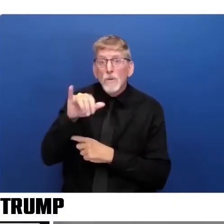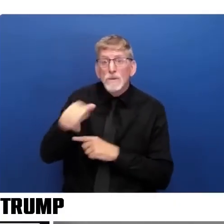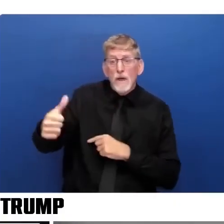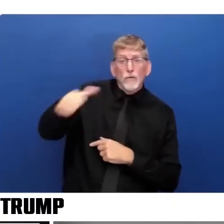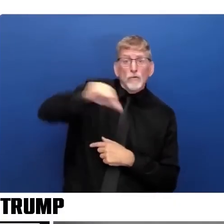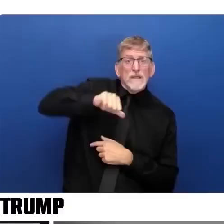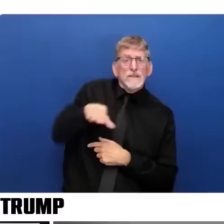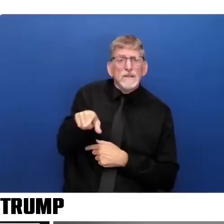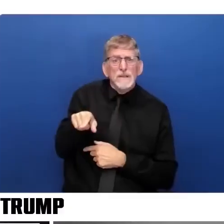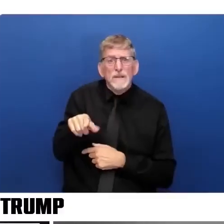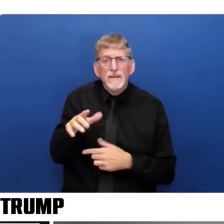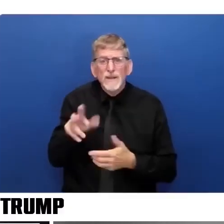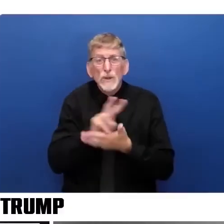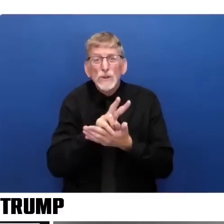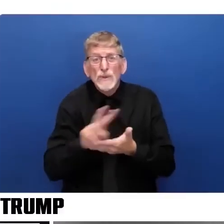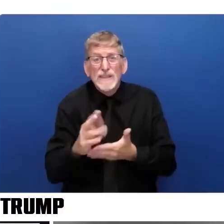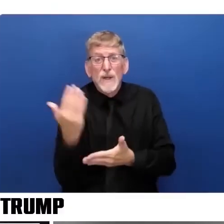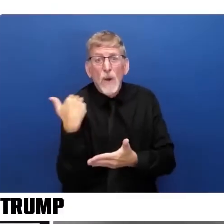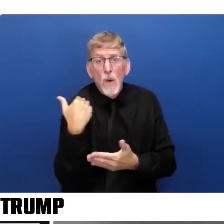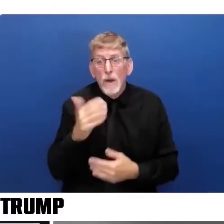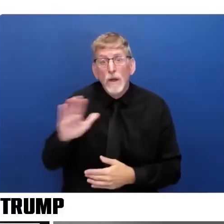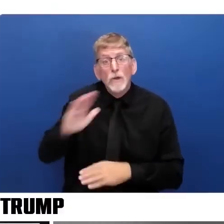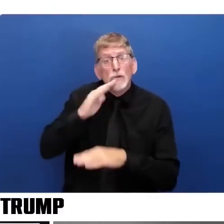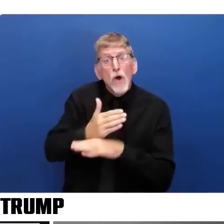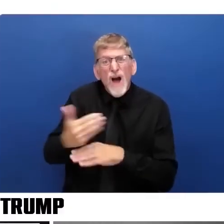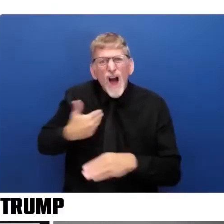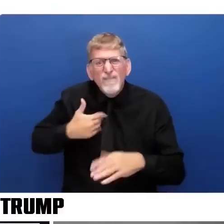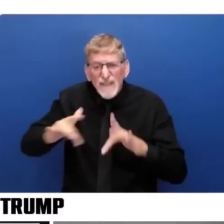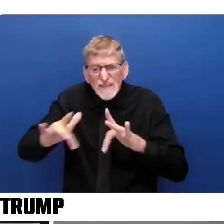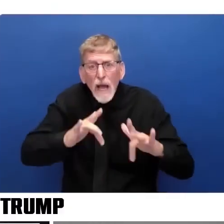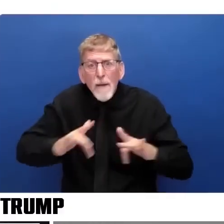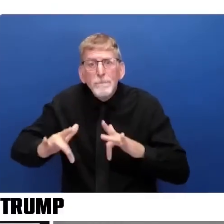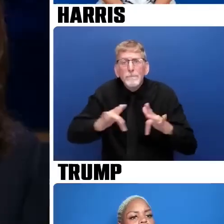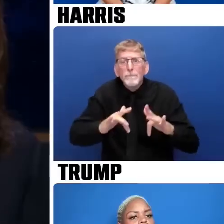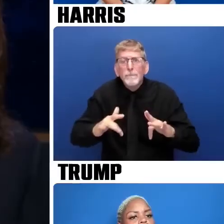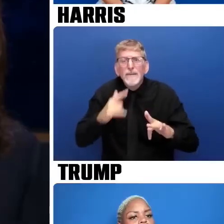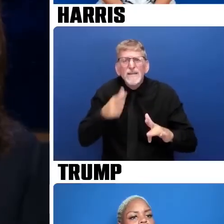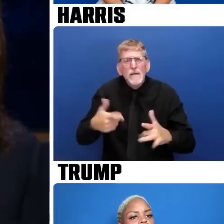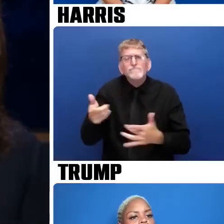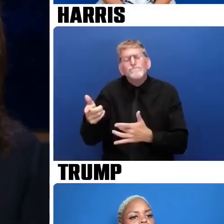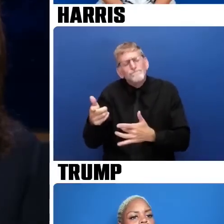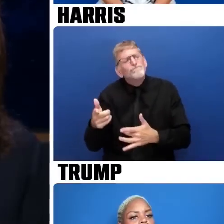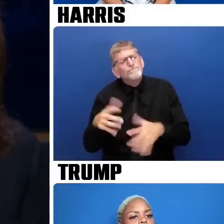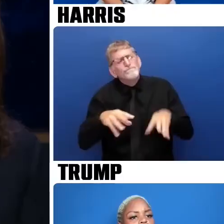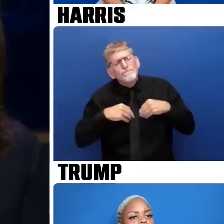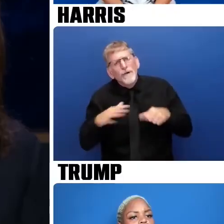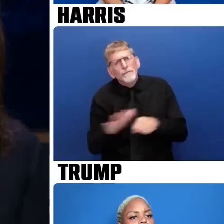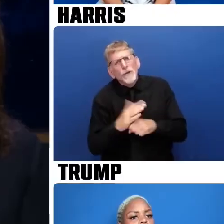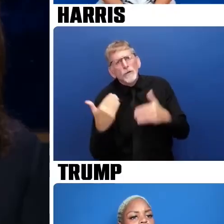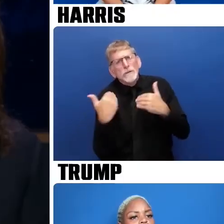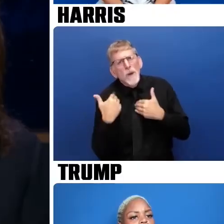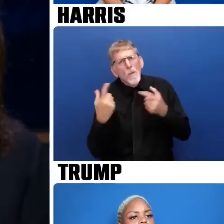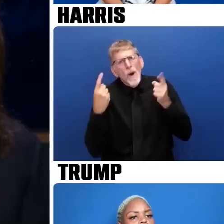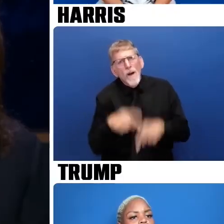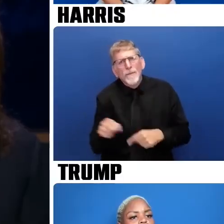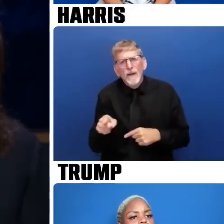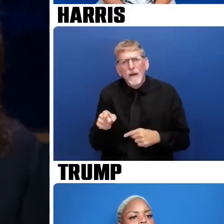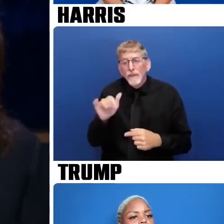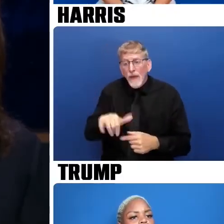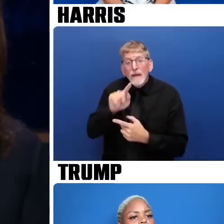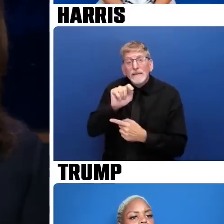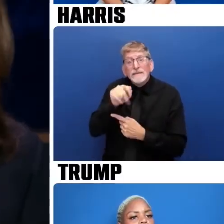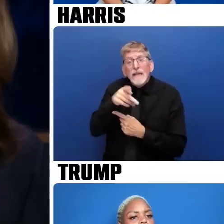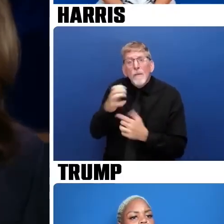has a tape of her saying she is fully responsible for what happened. They want to get rid of that tape. It would have never happened if